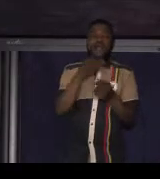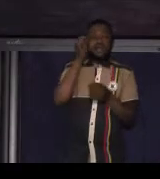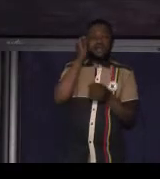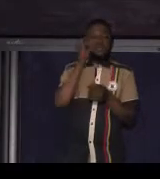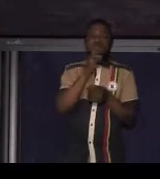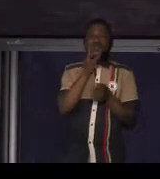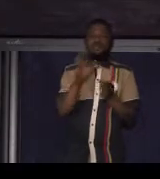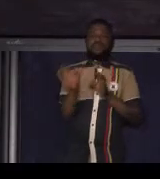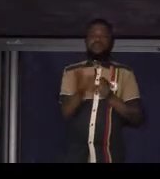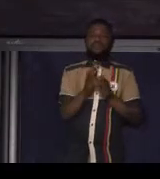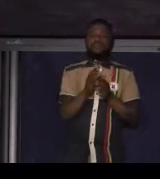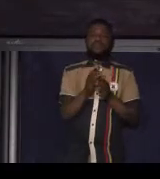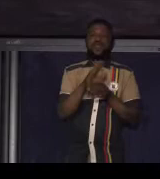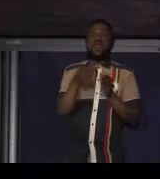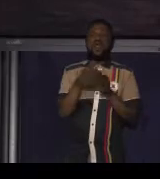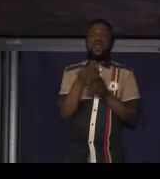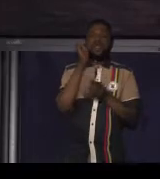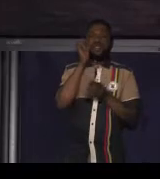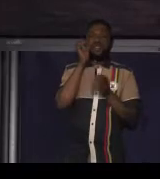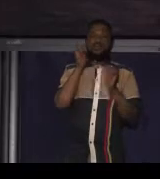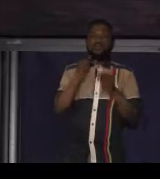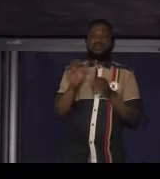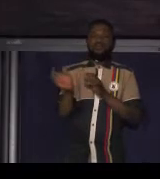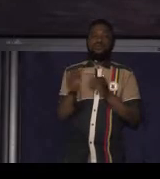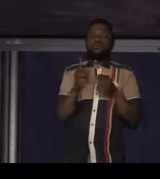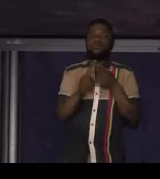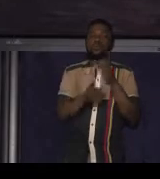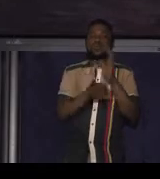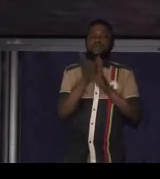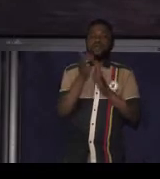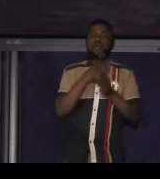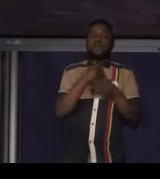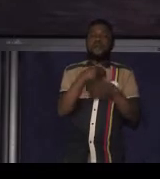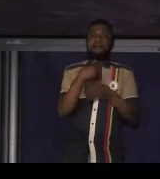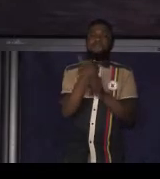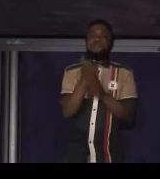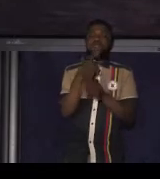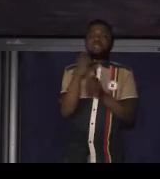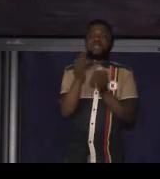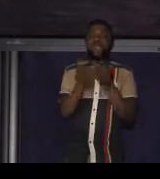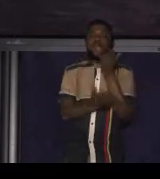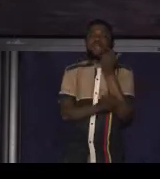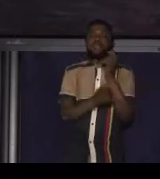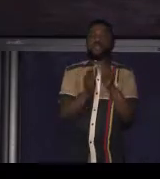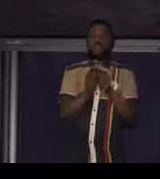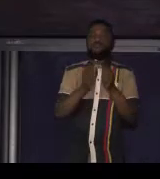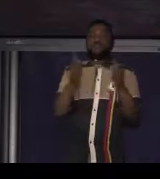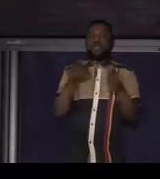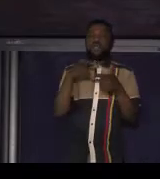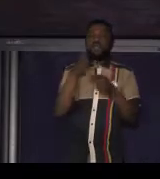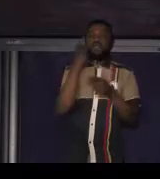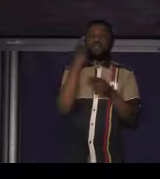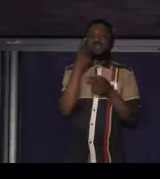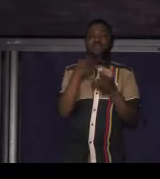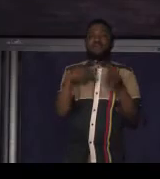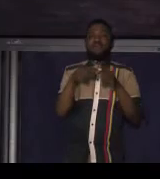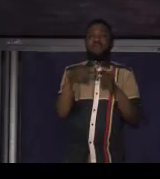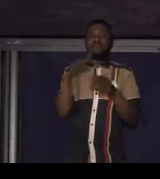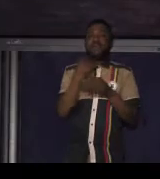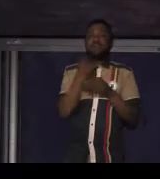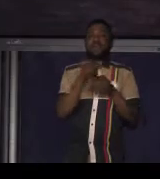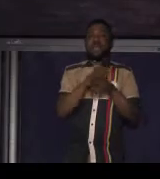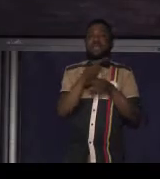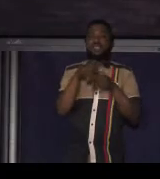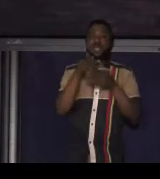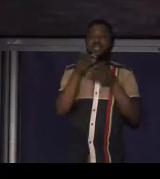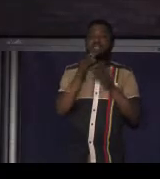the country and is doing all what such a person could do to develop and made the country great. So let's look at the values